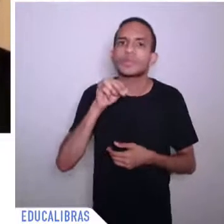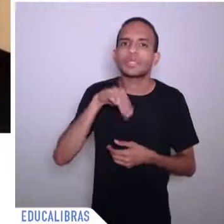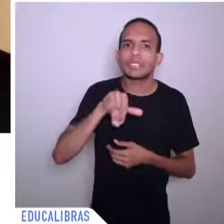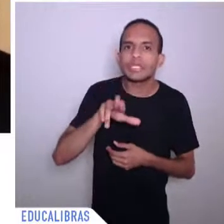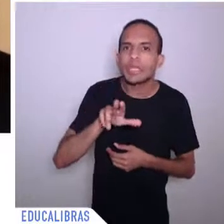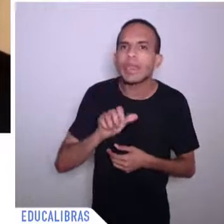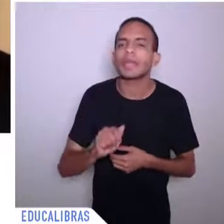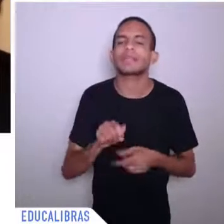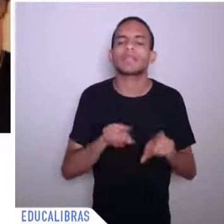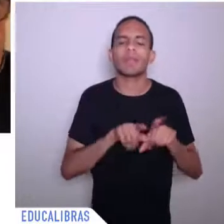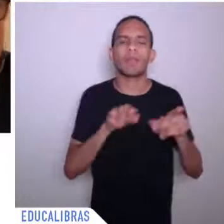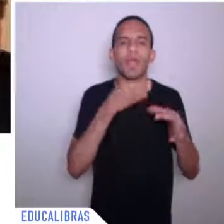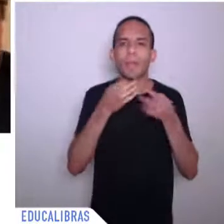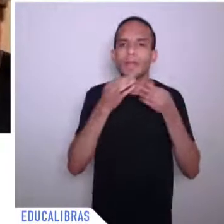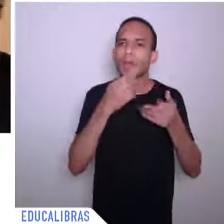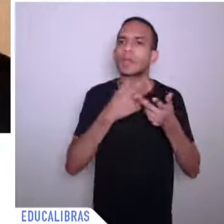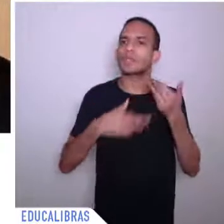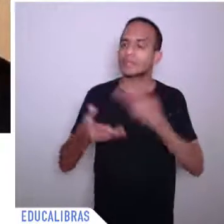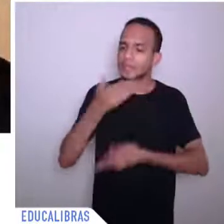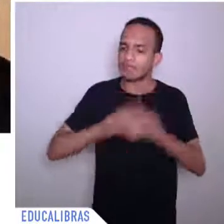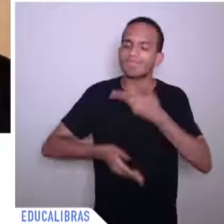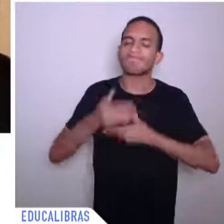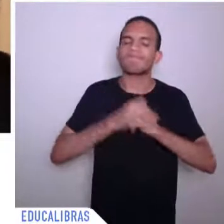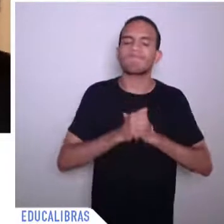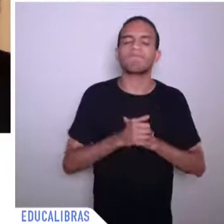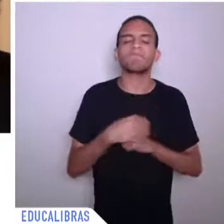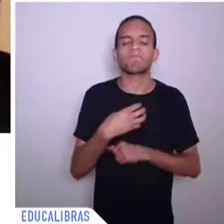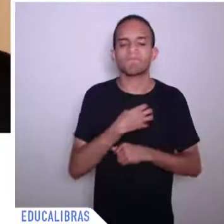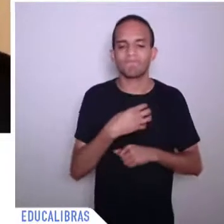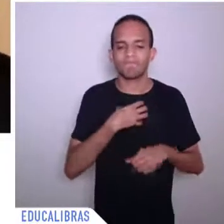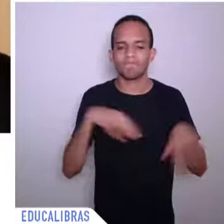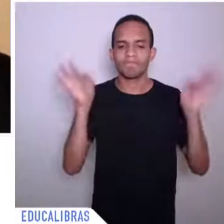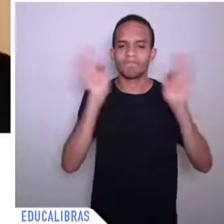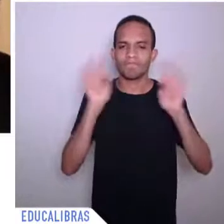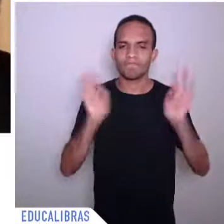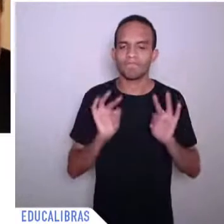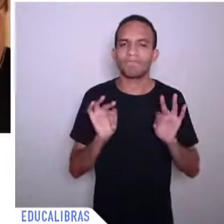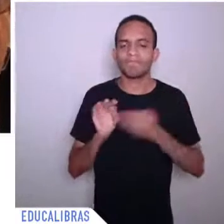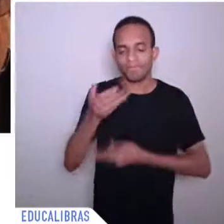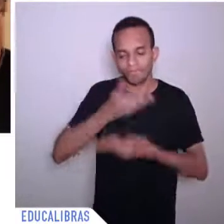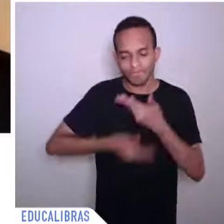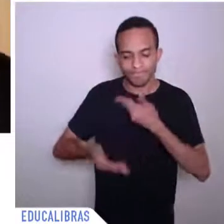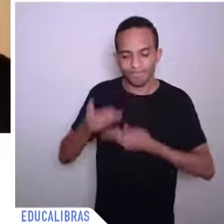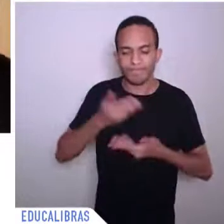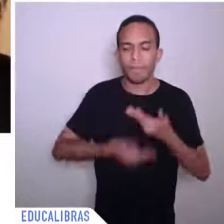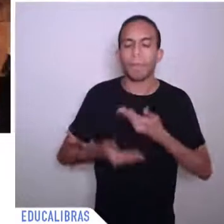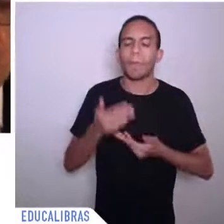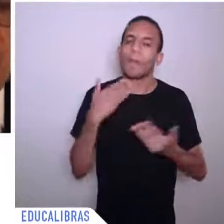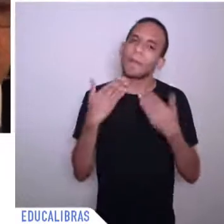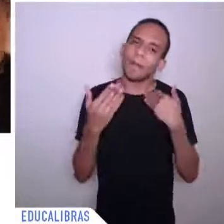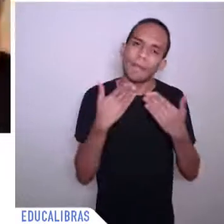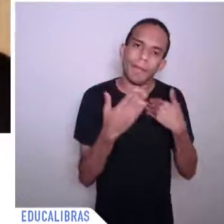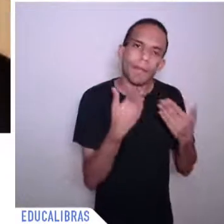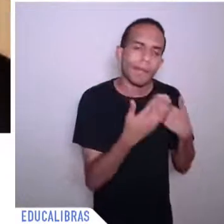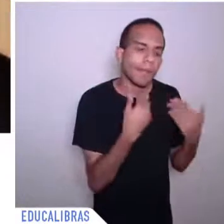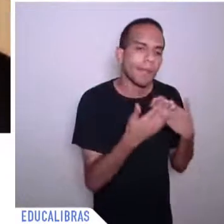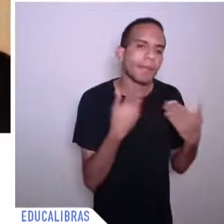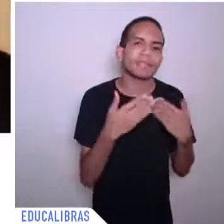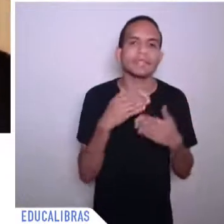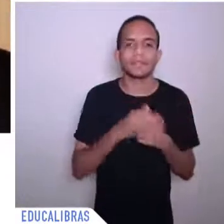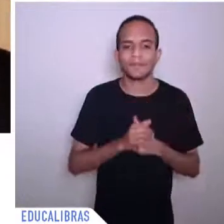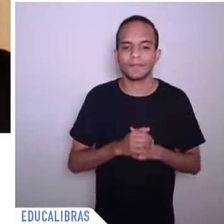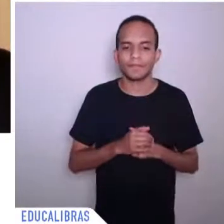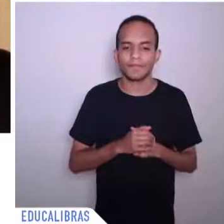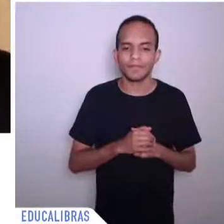Cláudio, Nina, and being participating with this opinion. This makes me very happy.